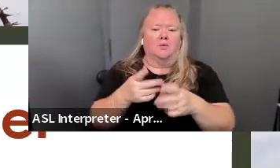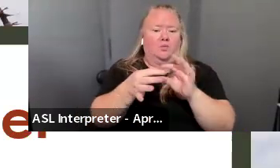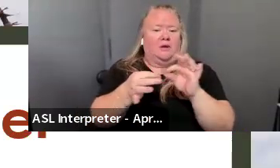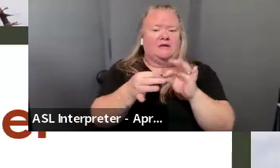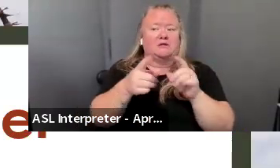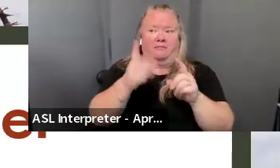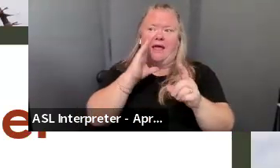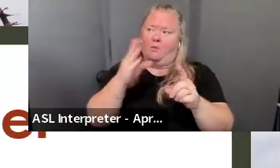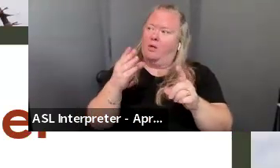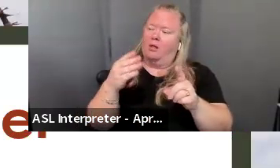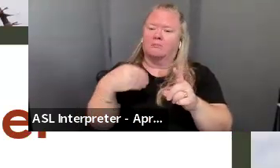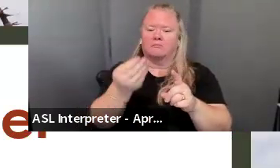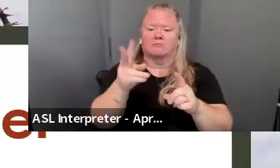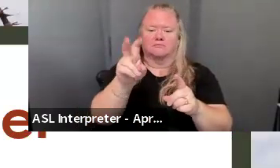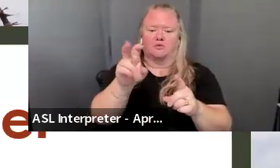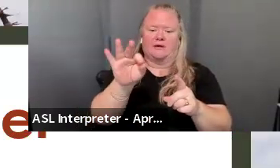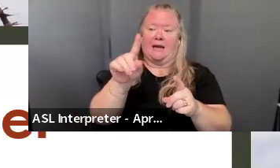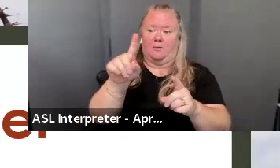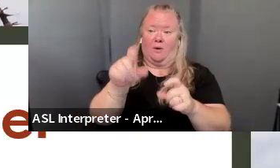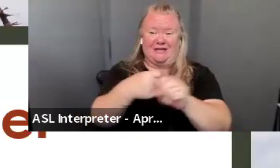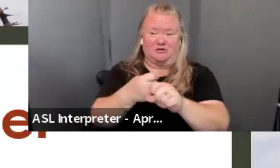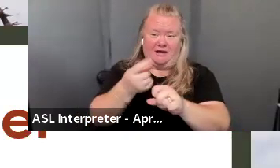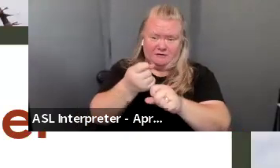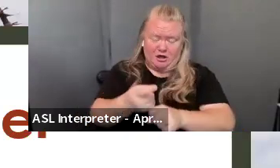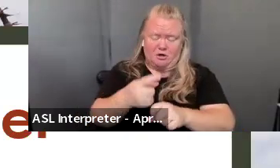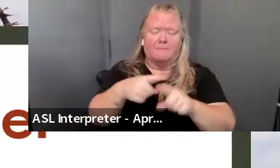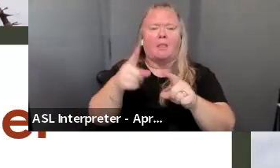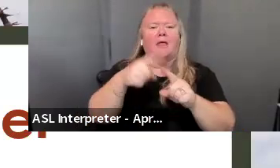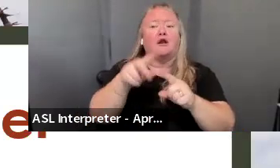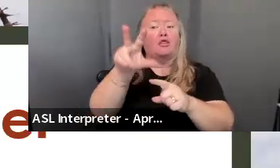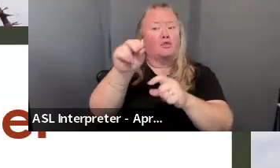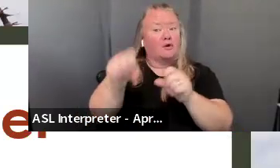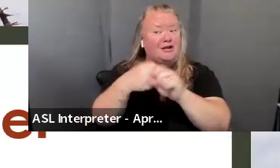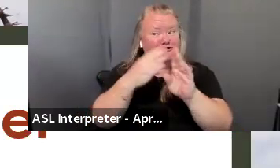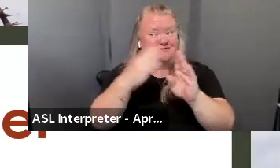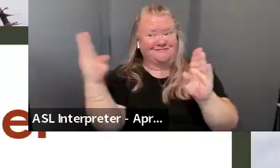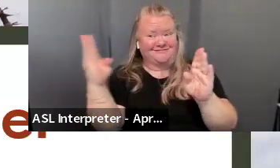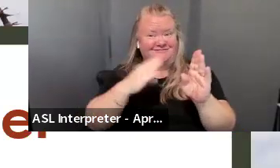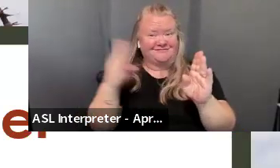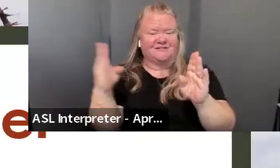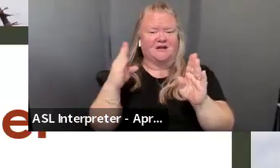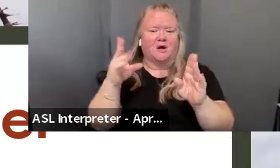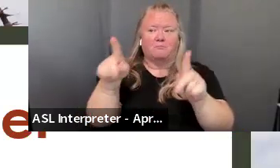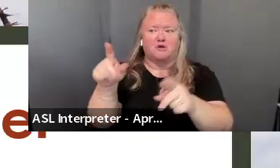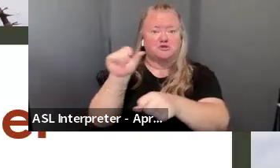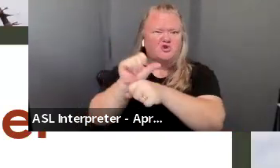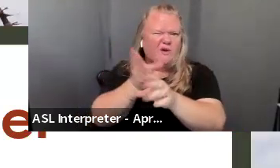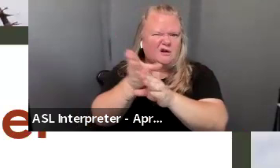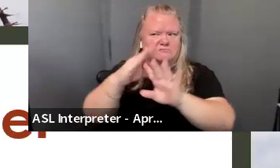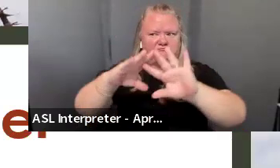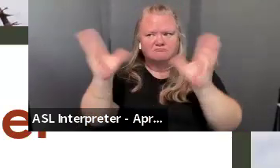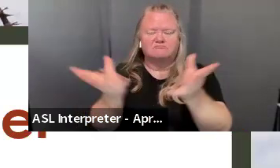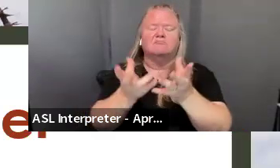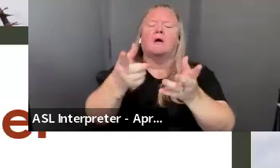will contribute about $290 each year, but over the course of 30 years, so about someone's career, they will